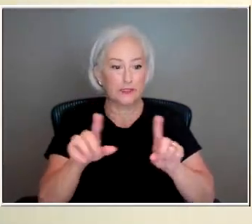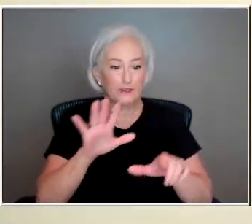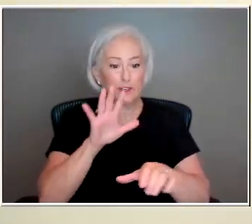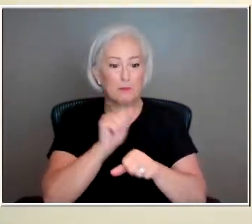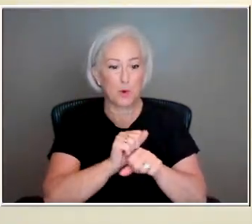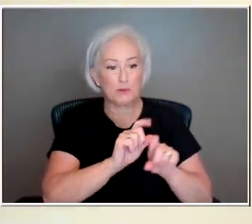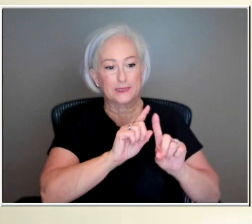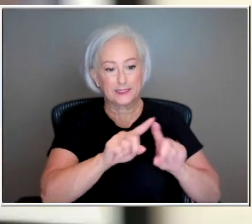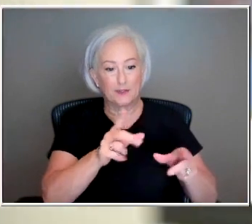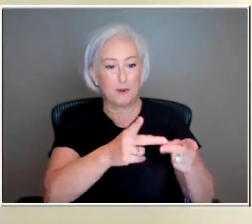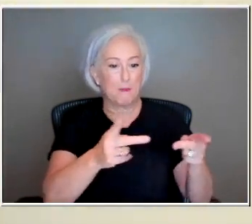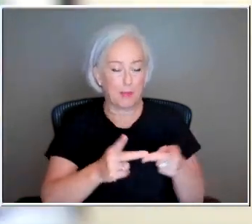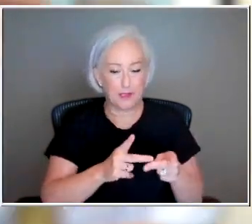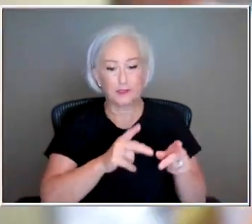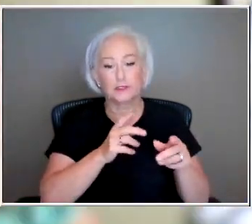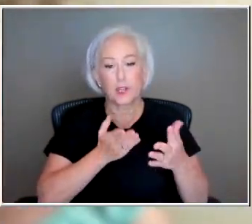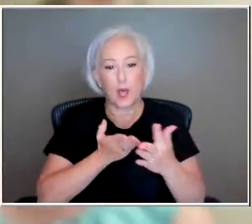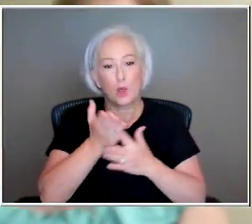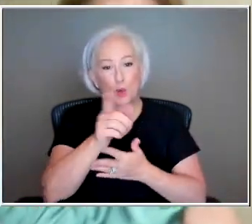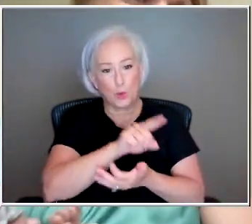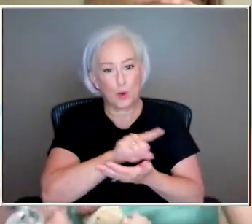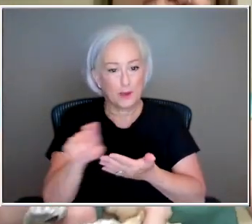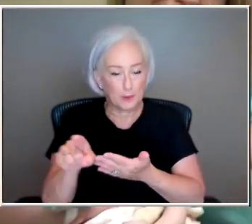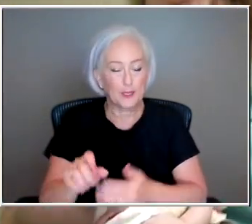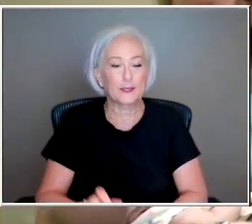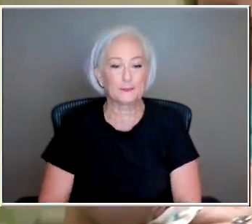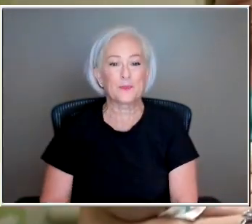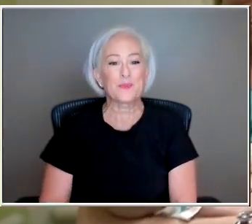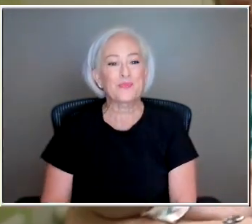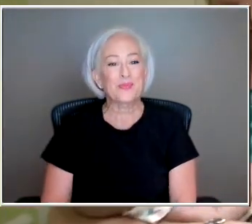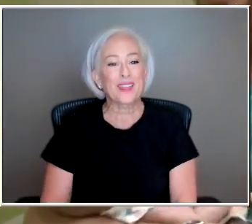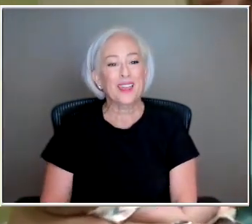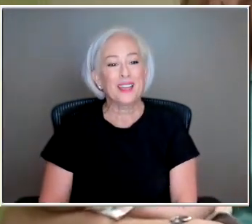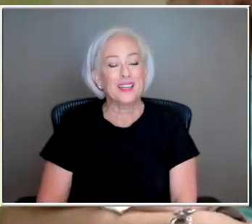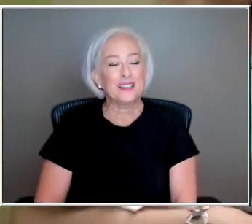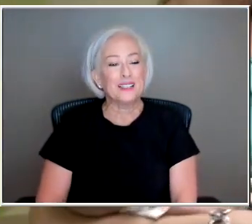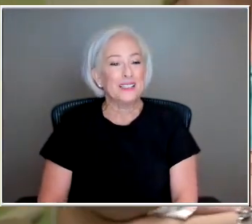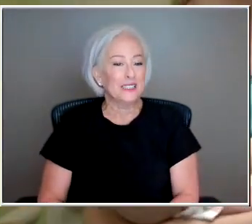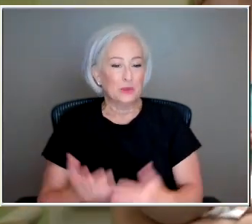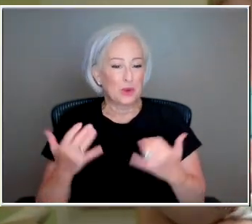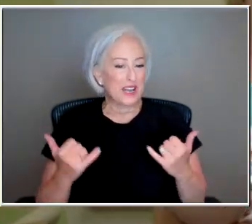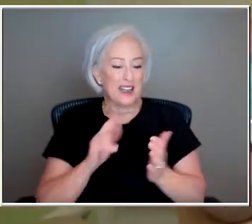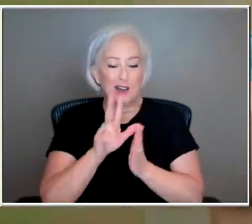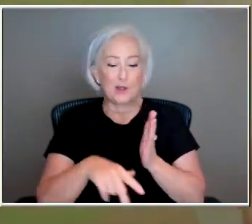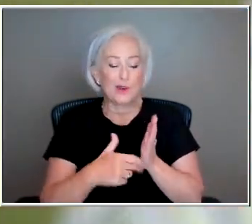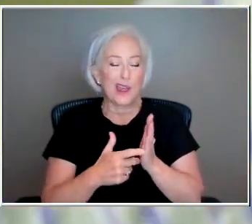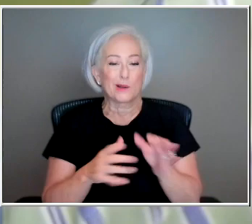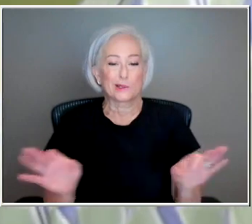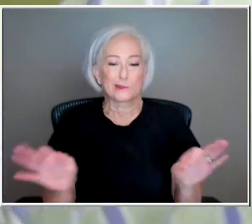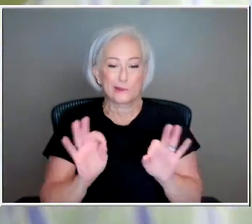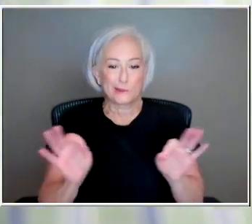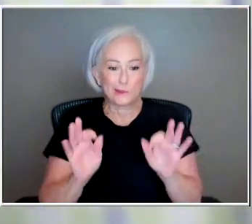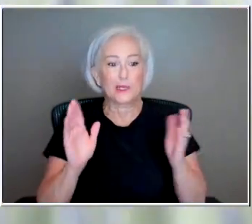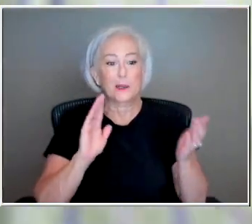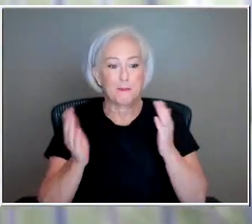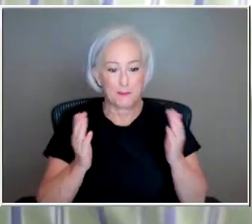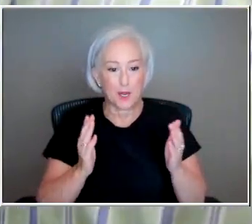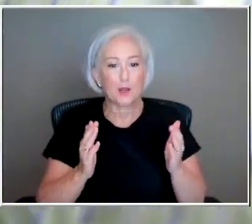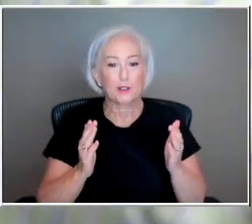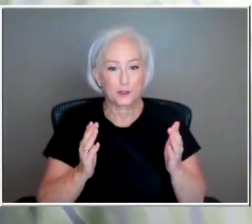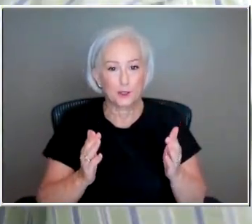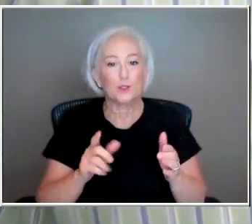you guys? Good. How you doing? Good. The duration of this appointment isn't that bad in comparison to having to get her out 3 or 4 times a week,